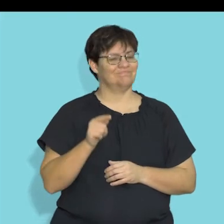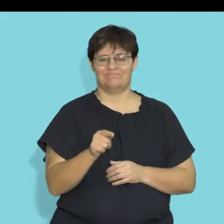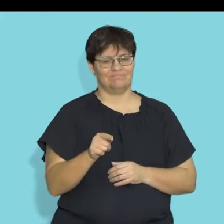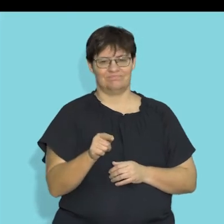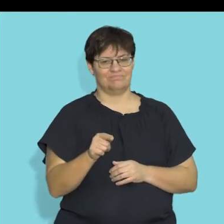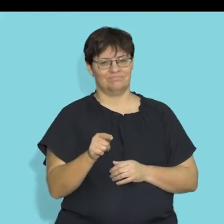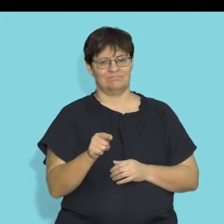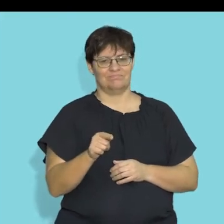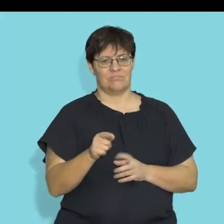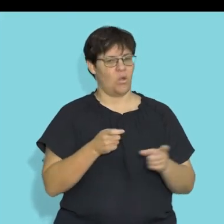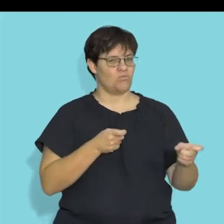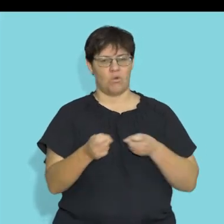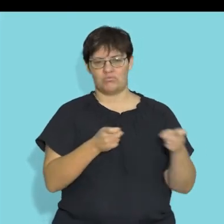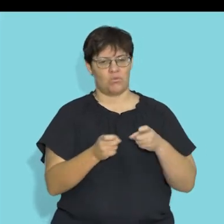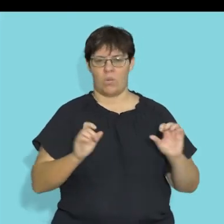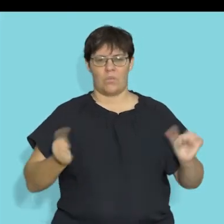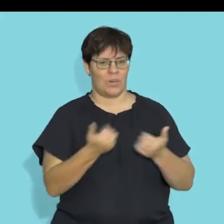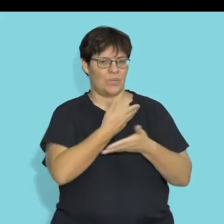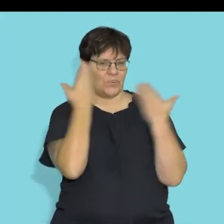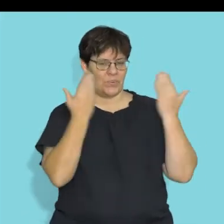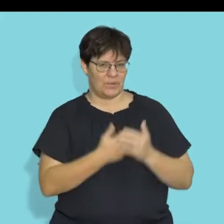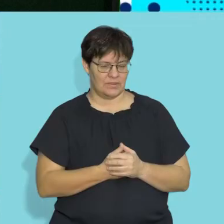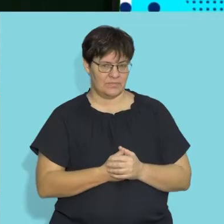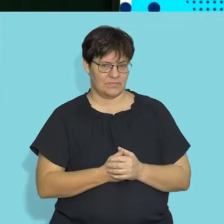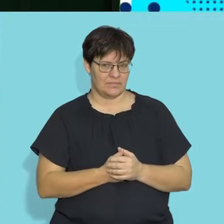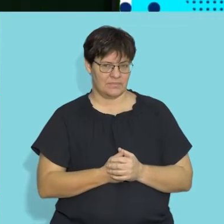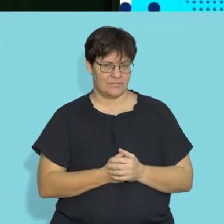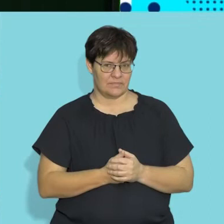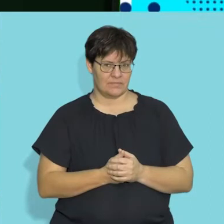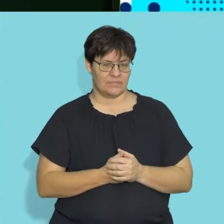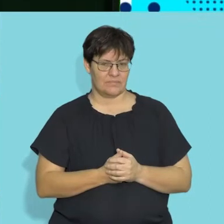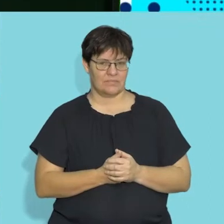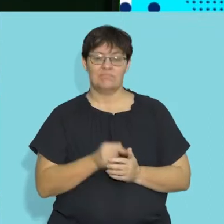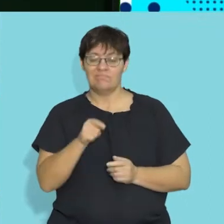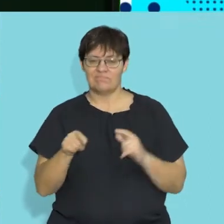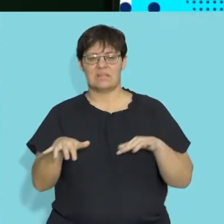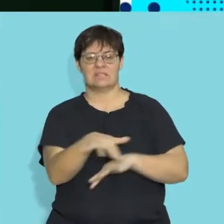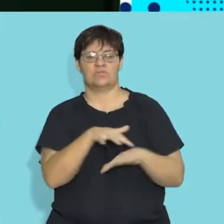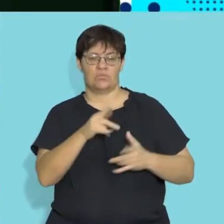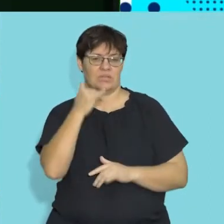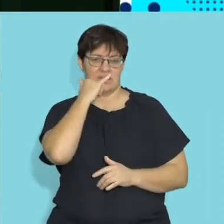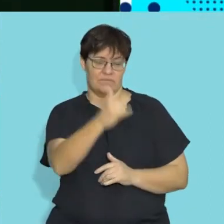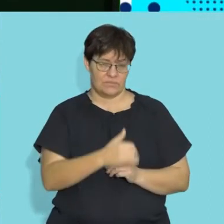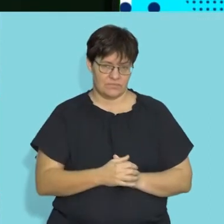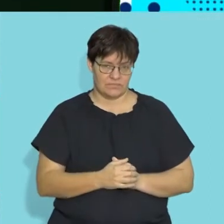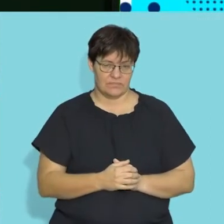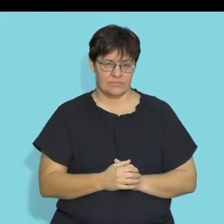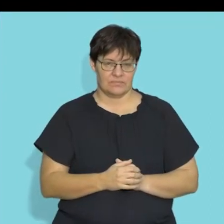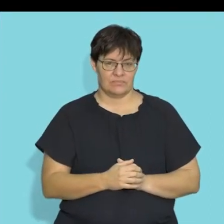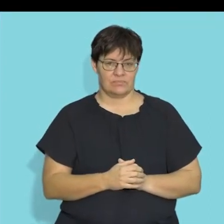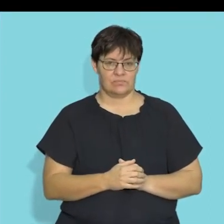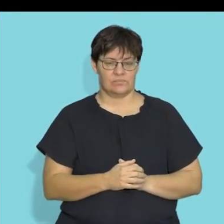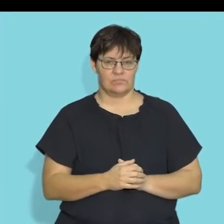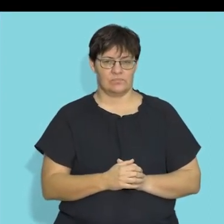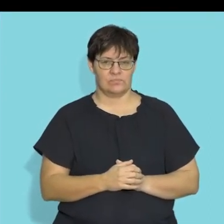well controlled at all. Okay, so that's the situation with the telephone. So, what we